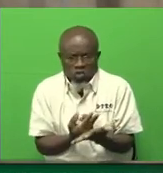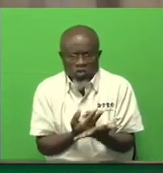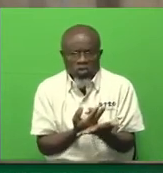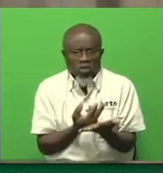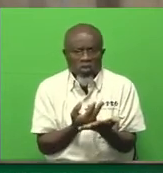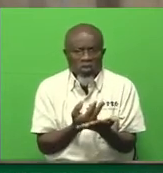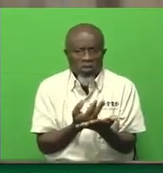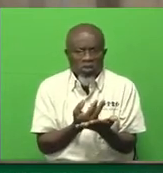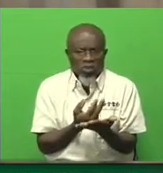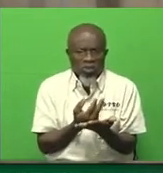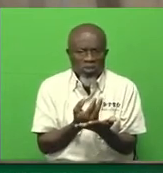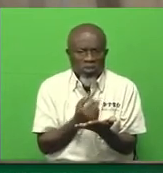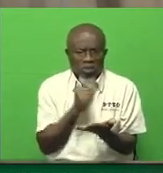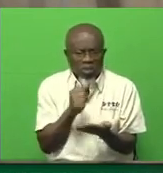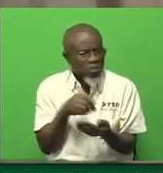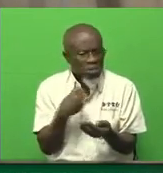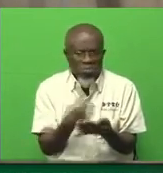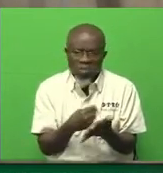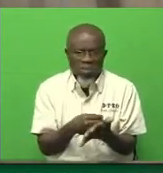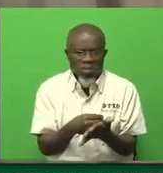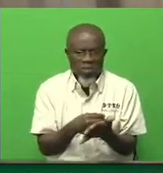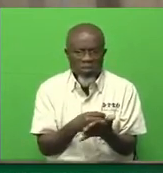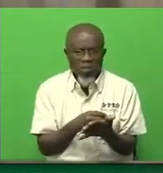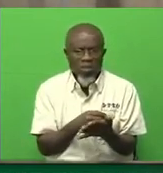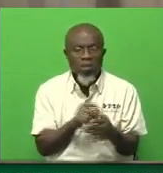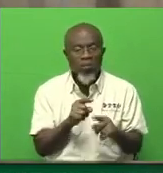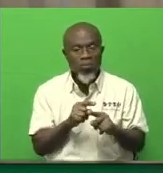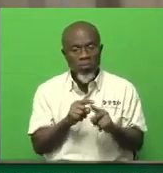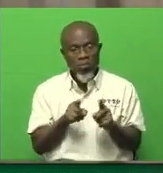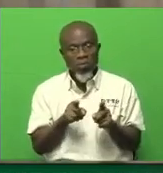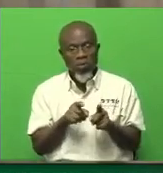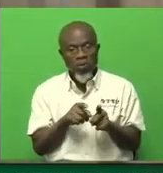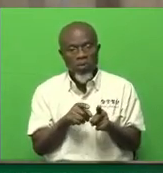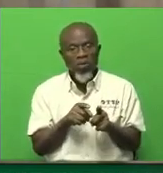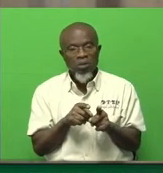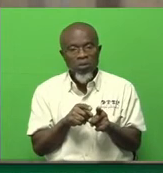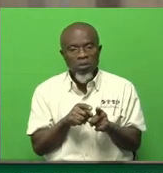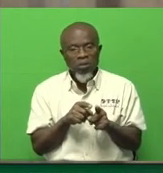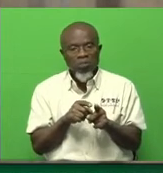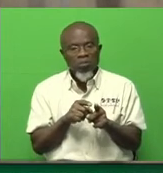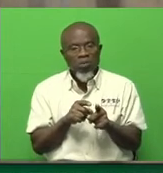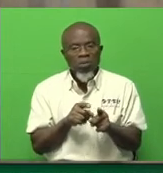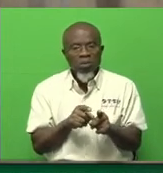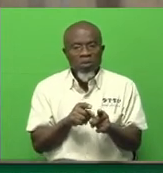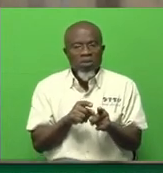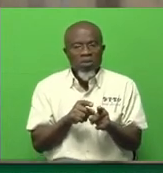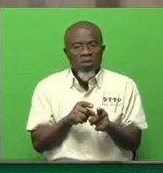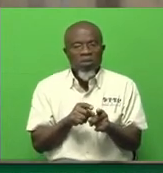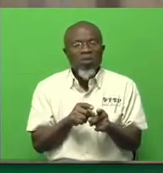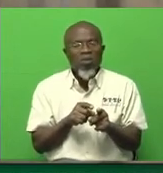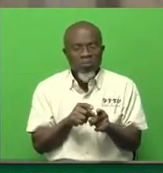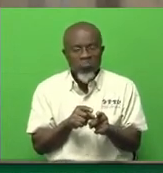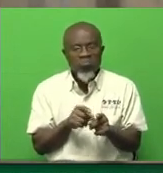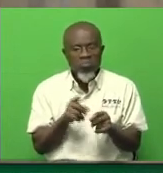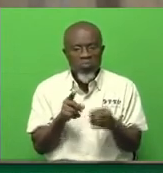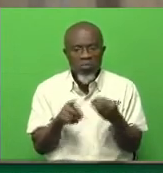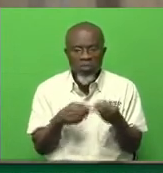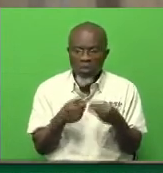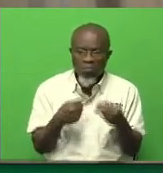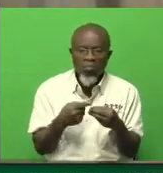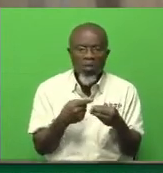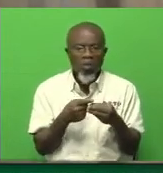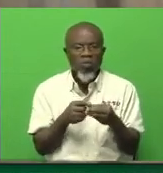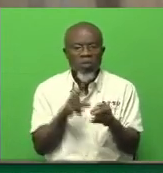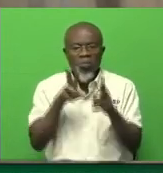X billions of dollars to this sector but what you are facing is not a resource problem you are facing a competence problem because